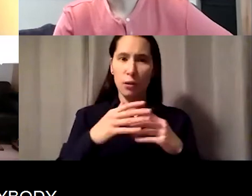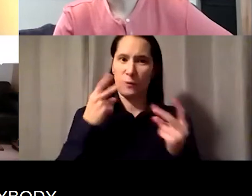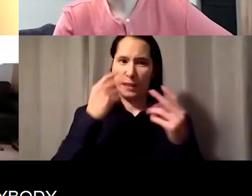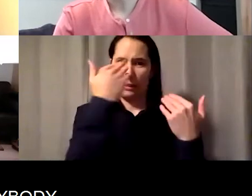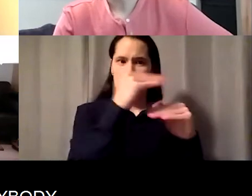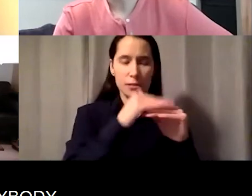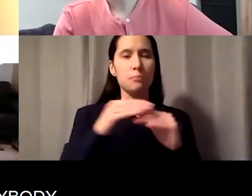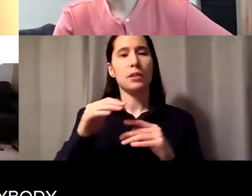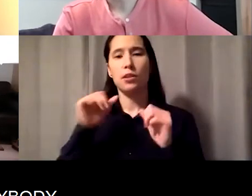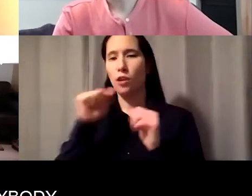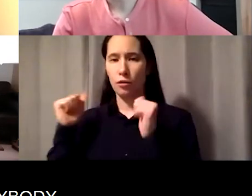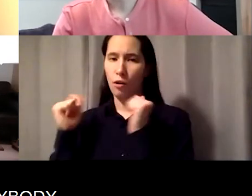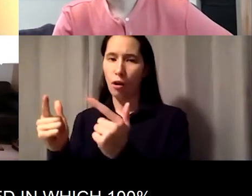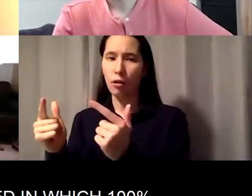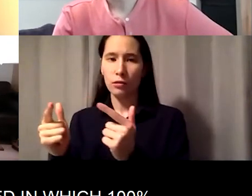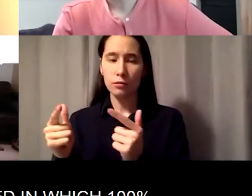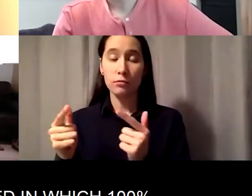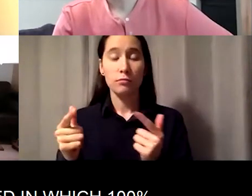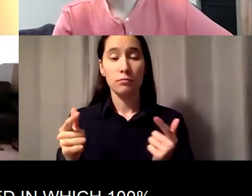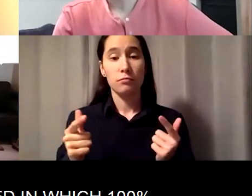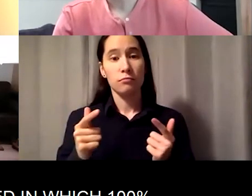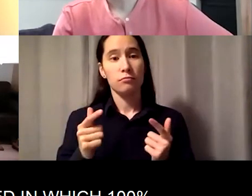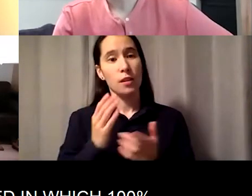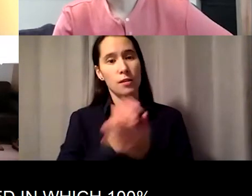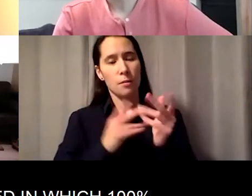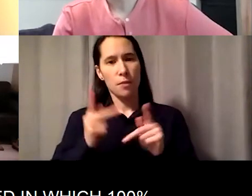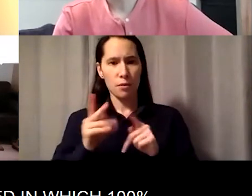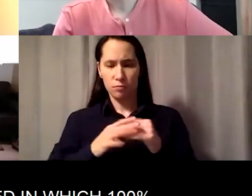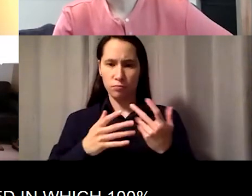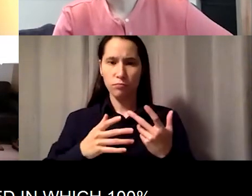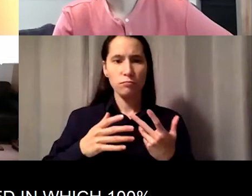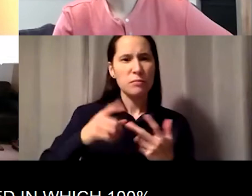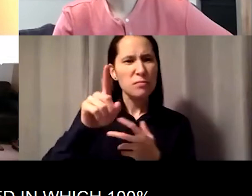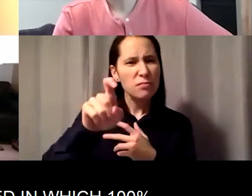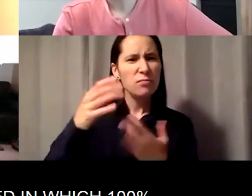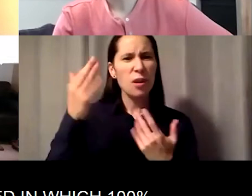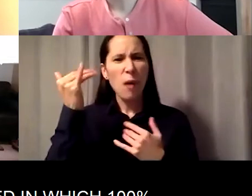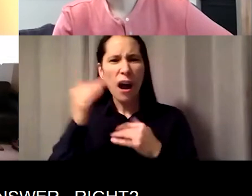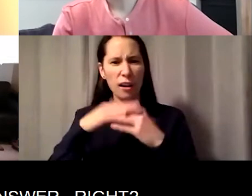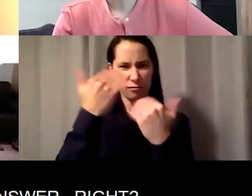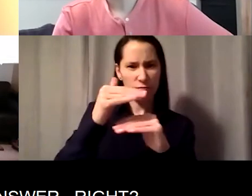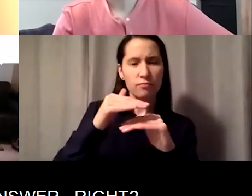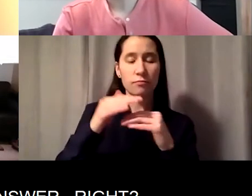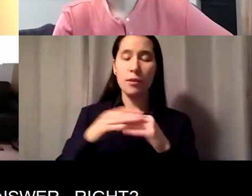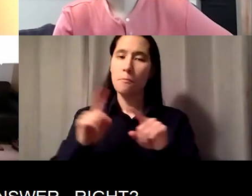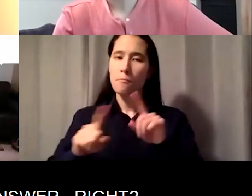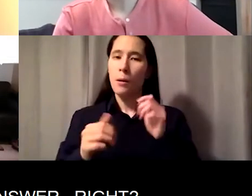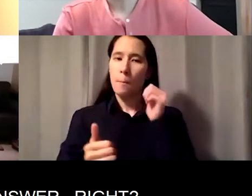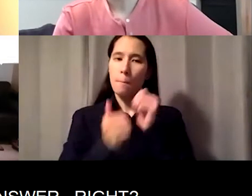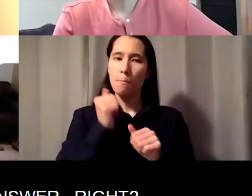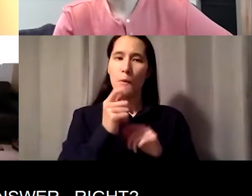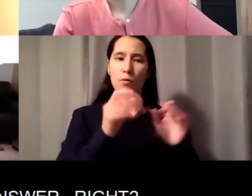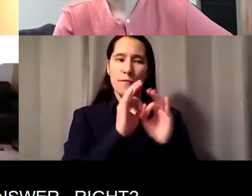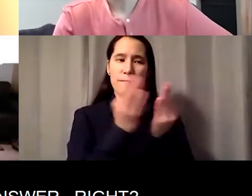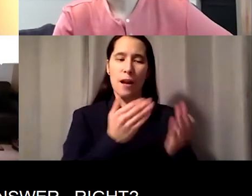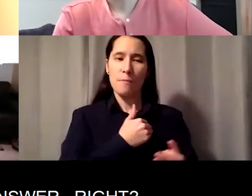Again, there was no question asked in which 100% of respondents gave the same answer,